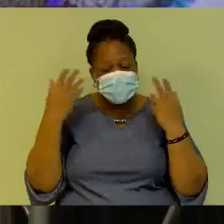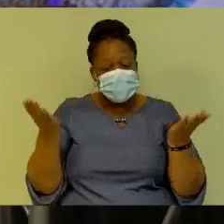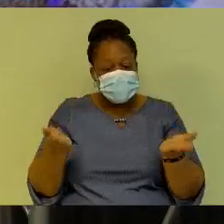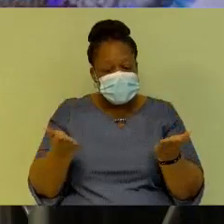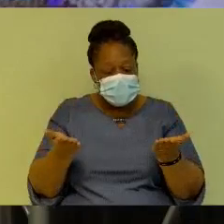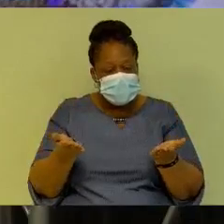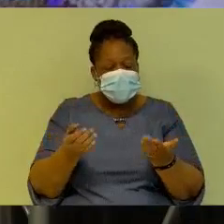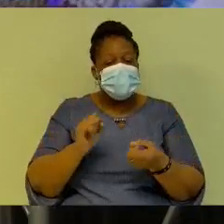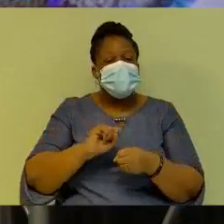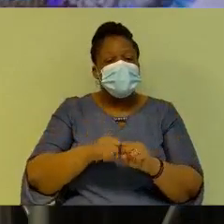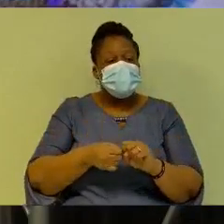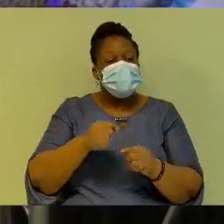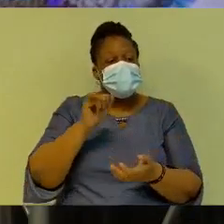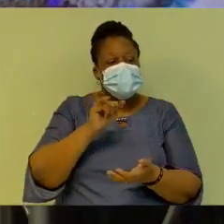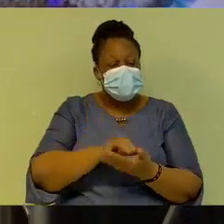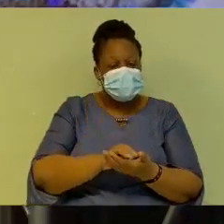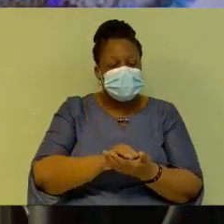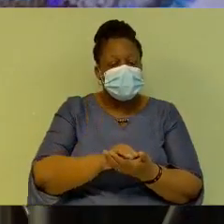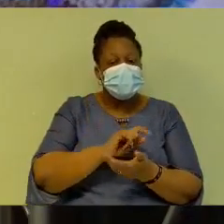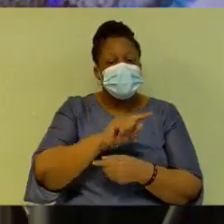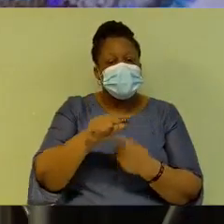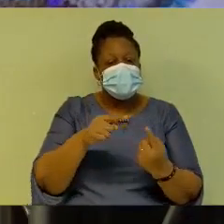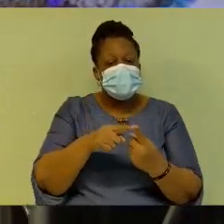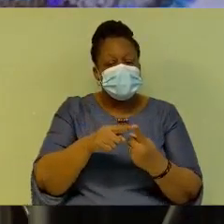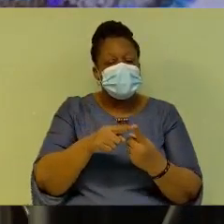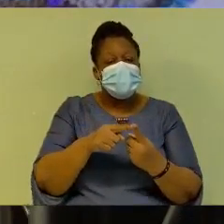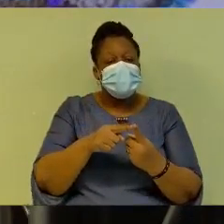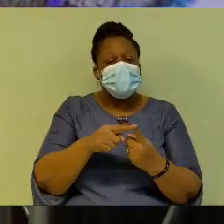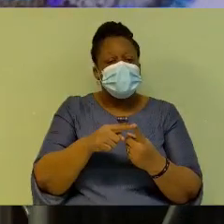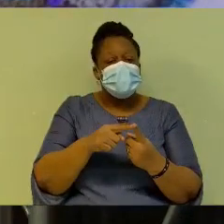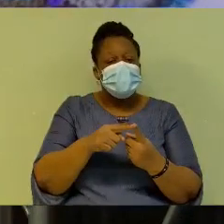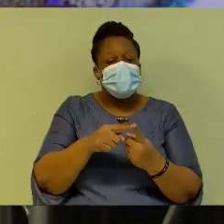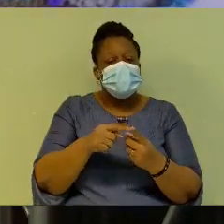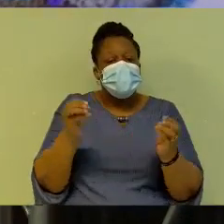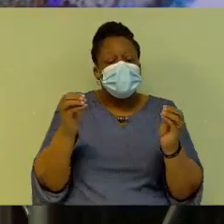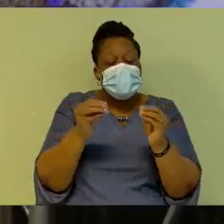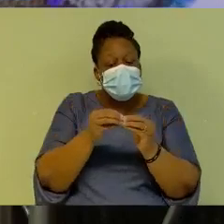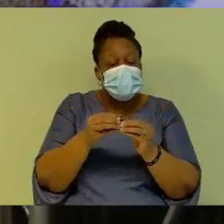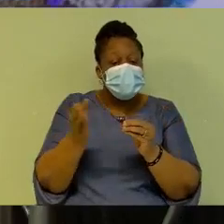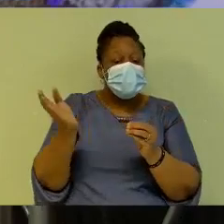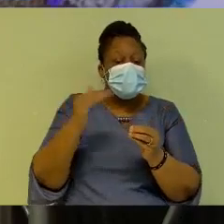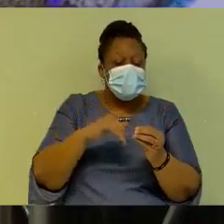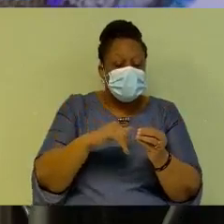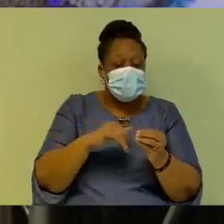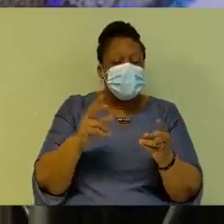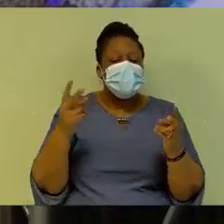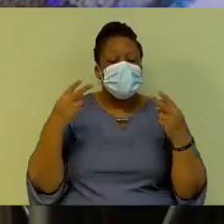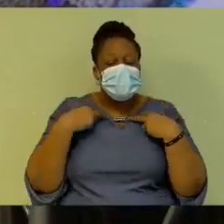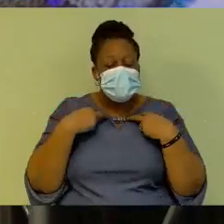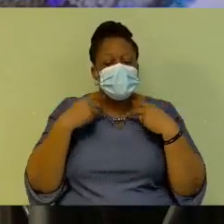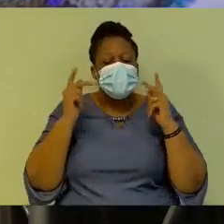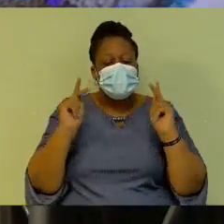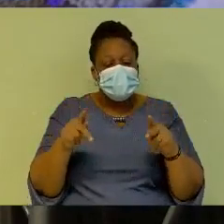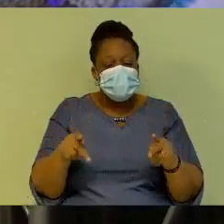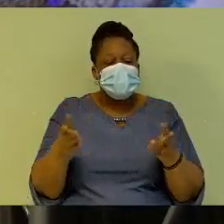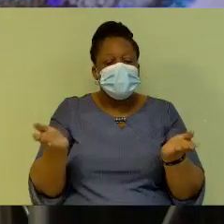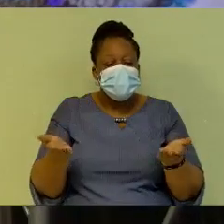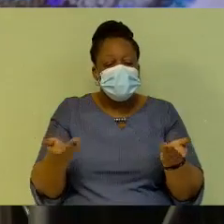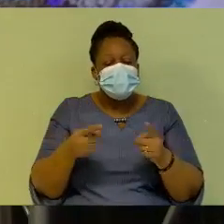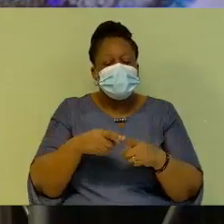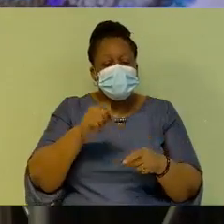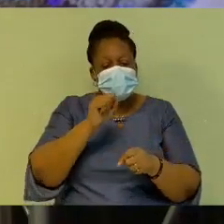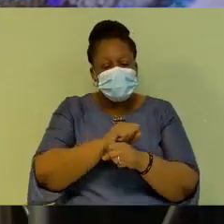going to ease any of the things that we have put in place, and then we see a spike in cases. And so what I